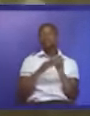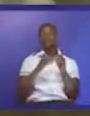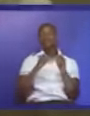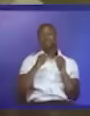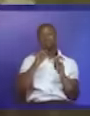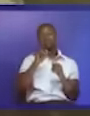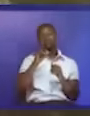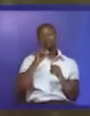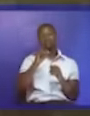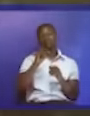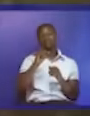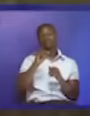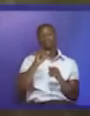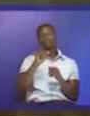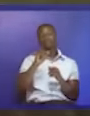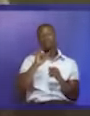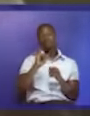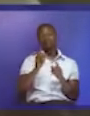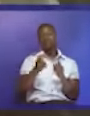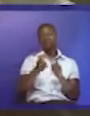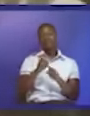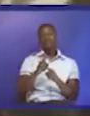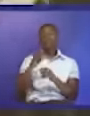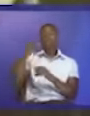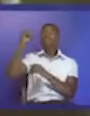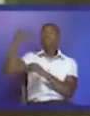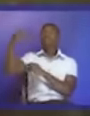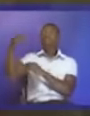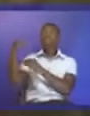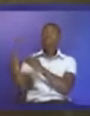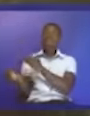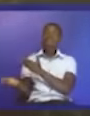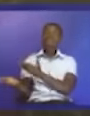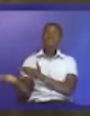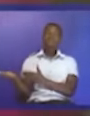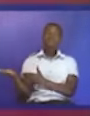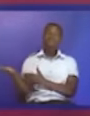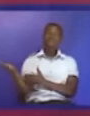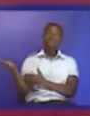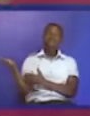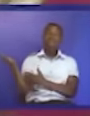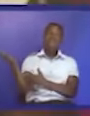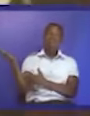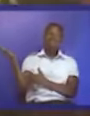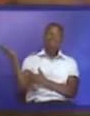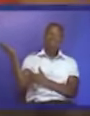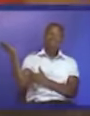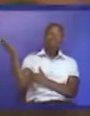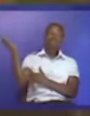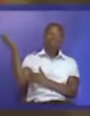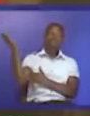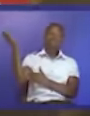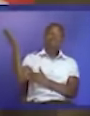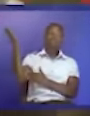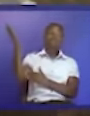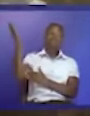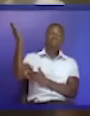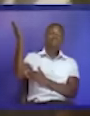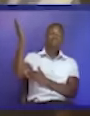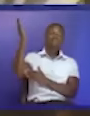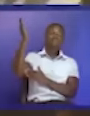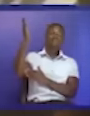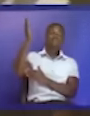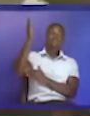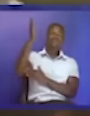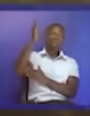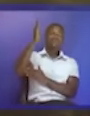Adonai. From the rising of the sun to the